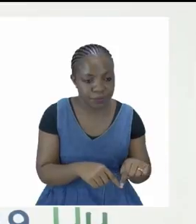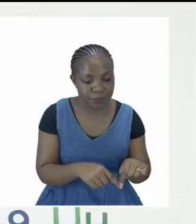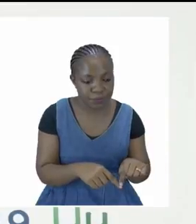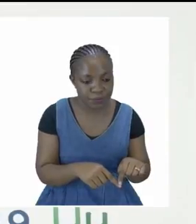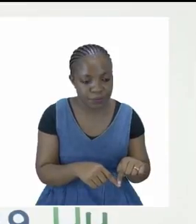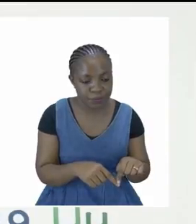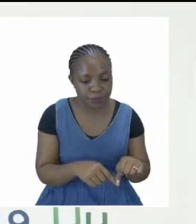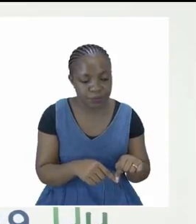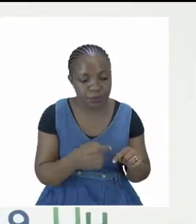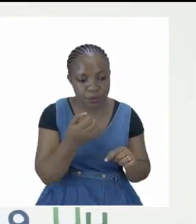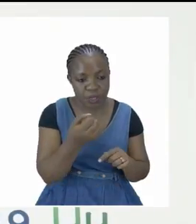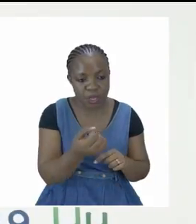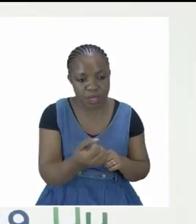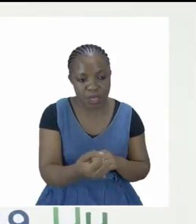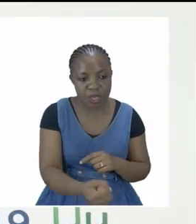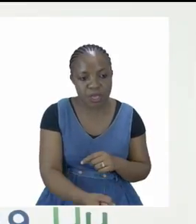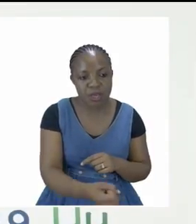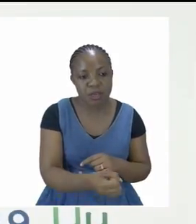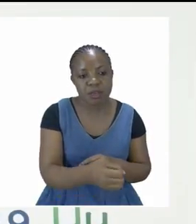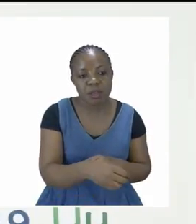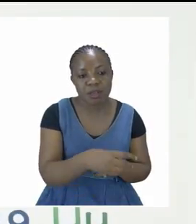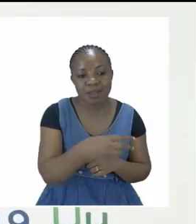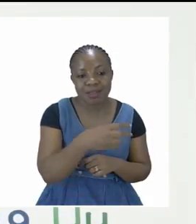315. So we're going to count backwards from